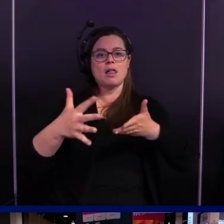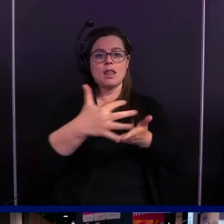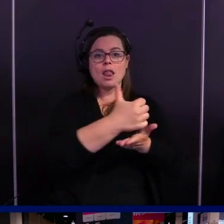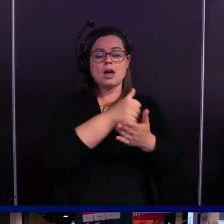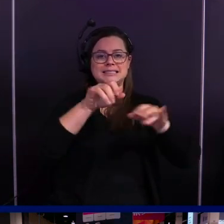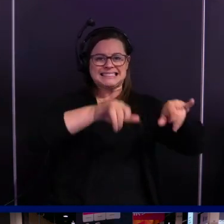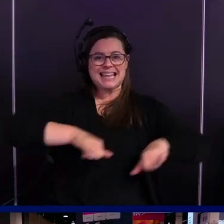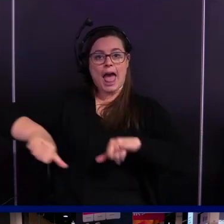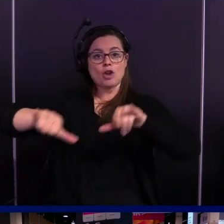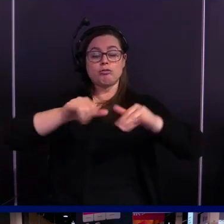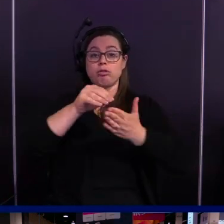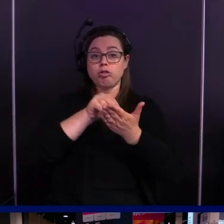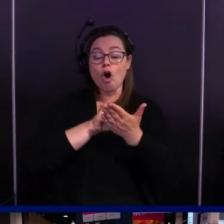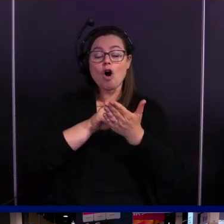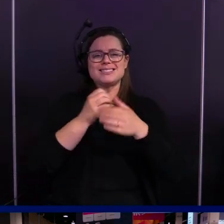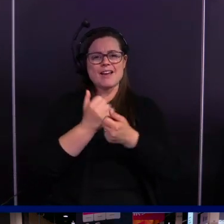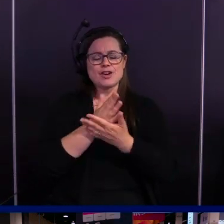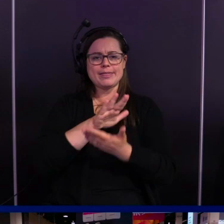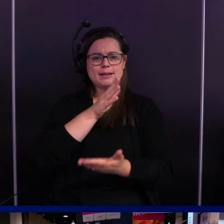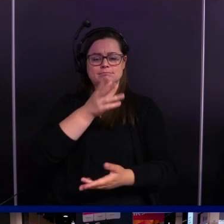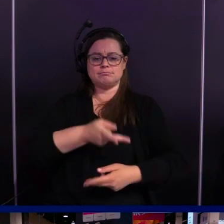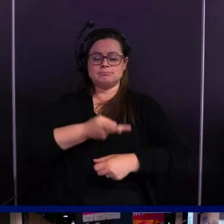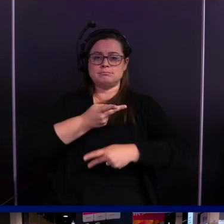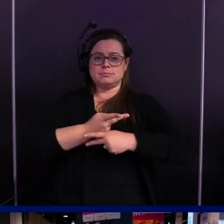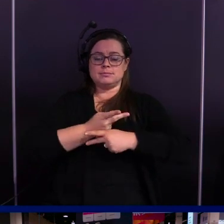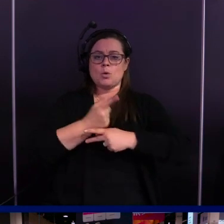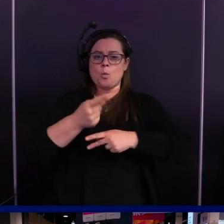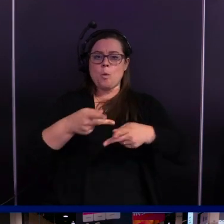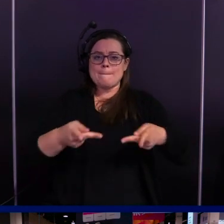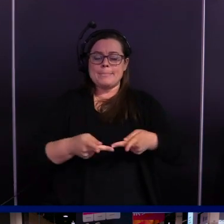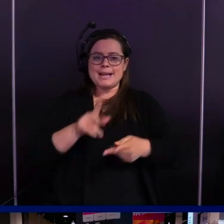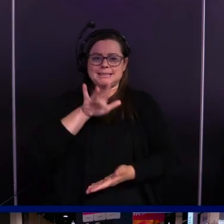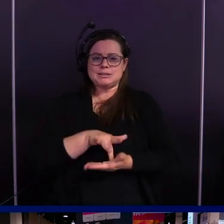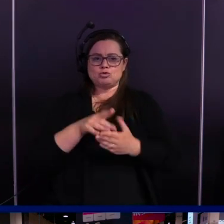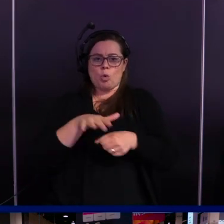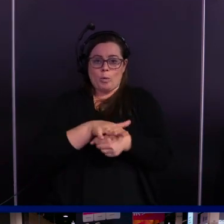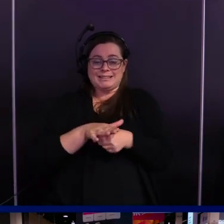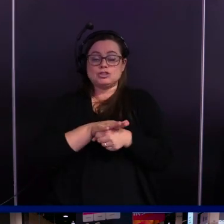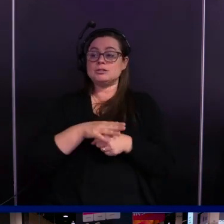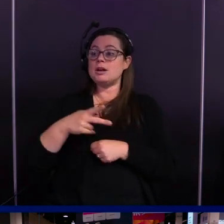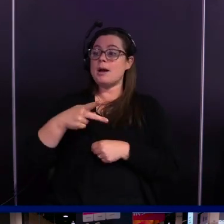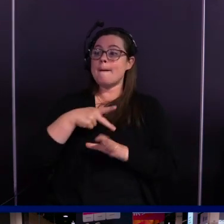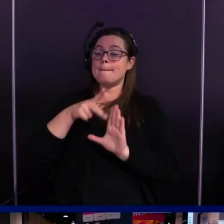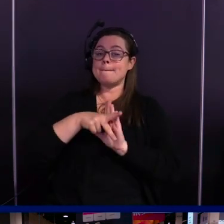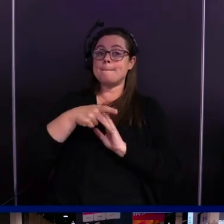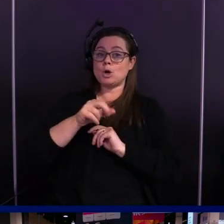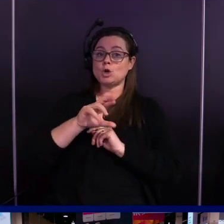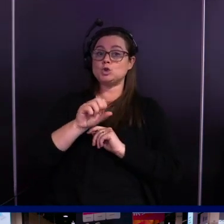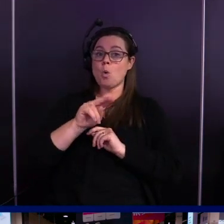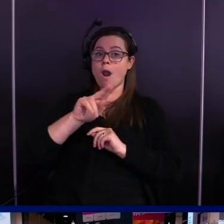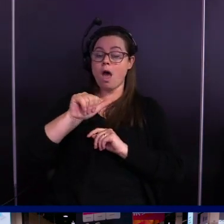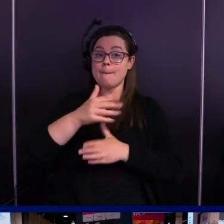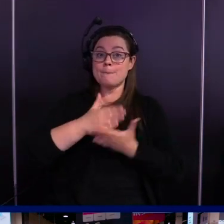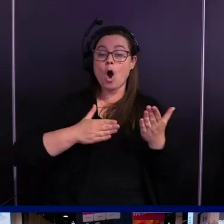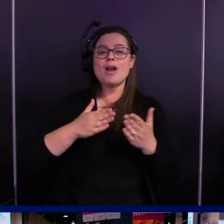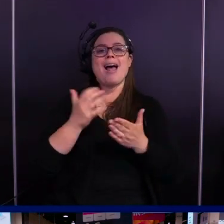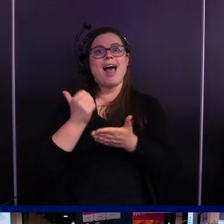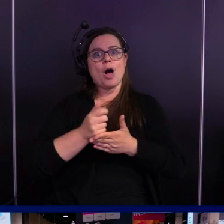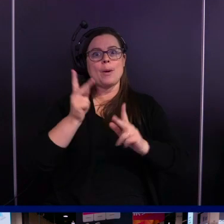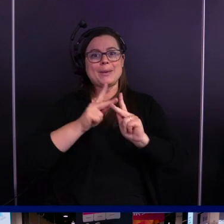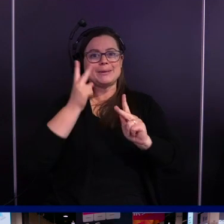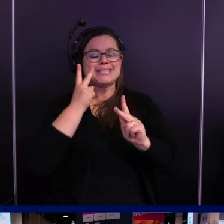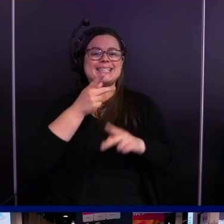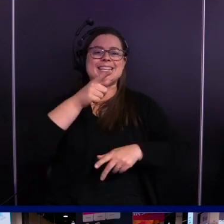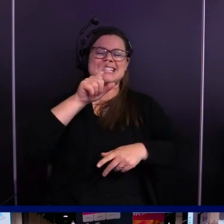the Yes. logs and Yeah. keep everything in one place. And now being the persona part is going to help the right people see what they need to.